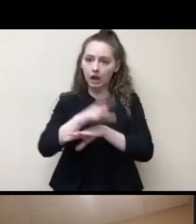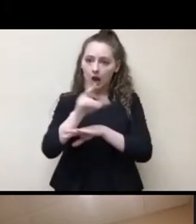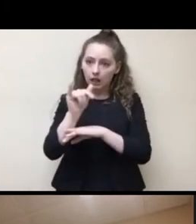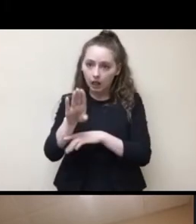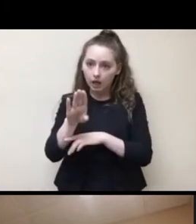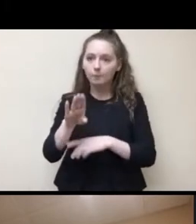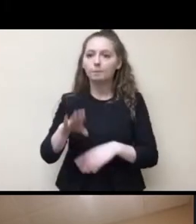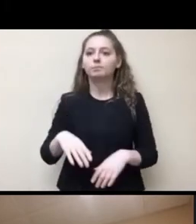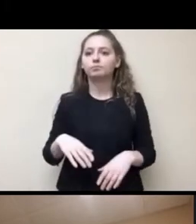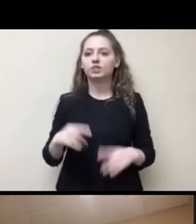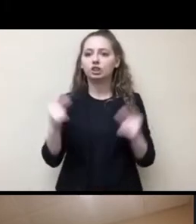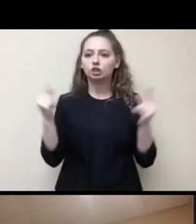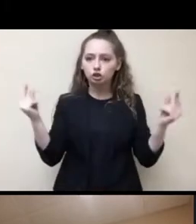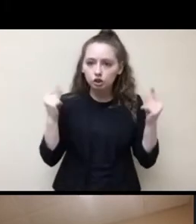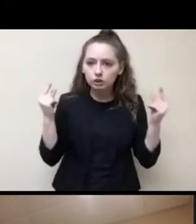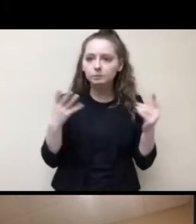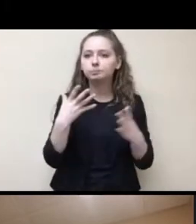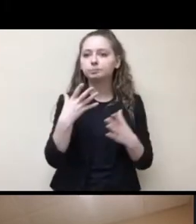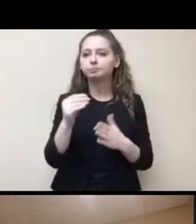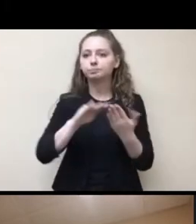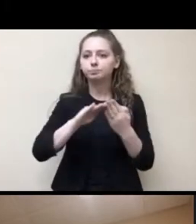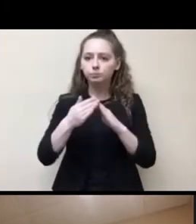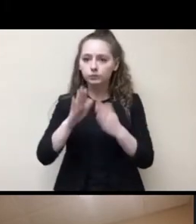gyms and community centers,